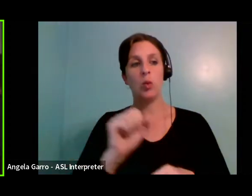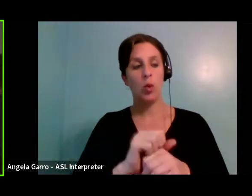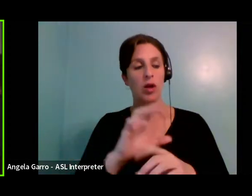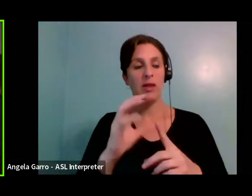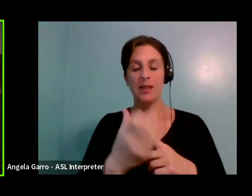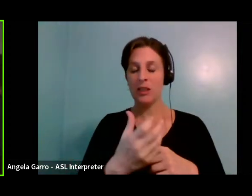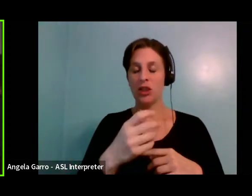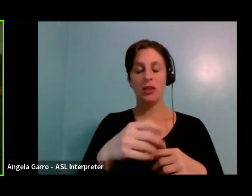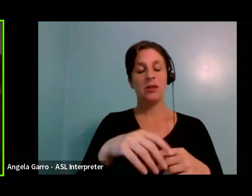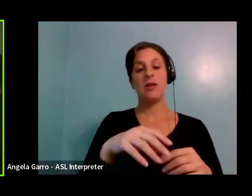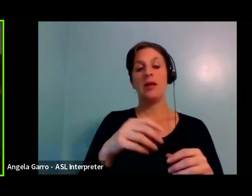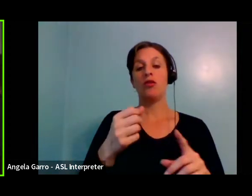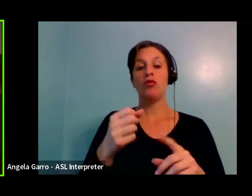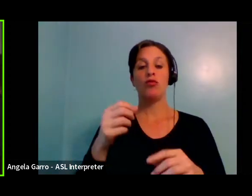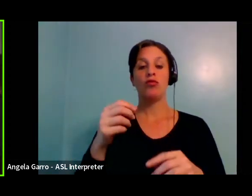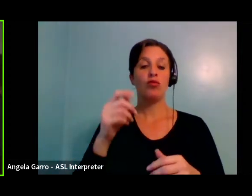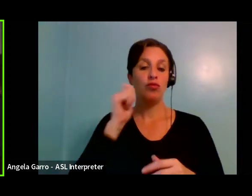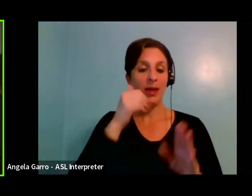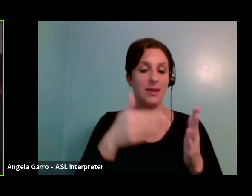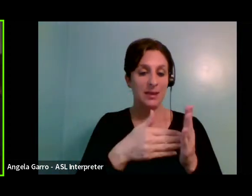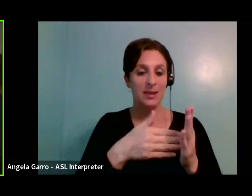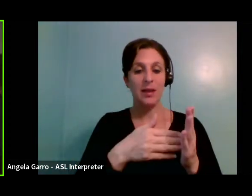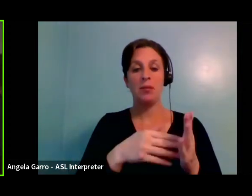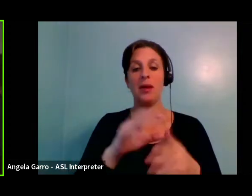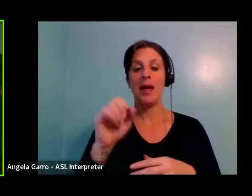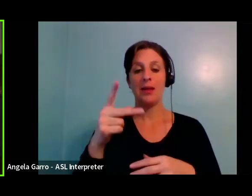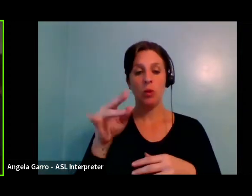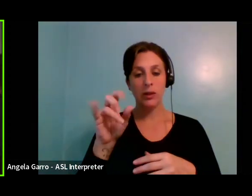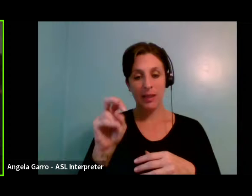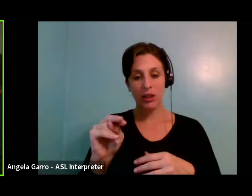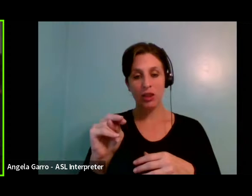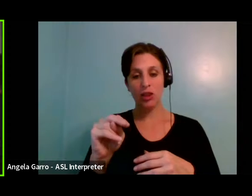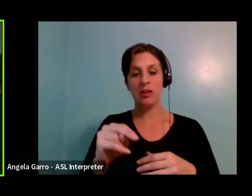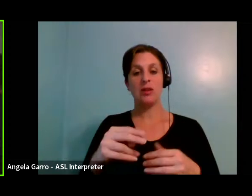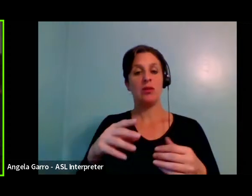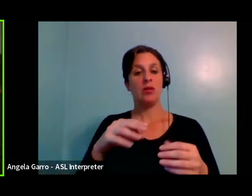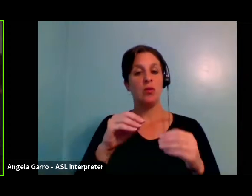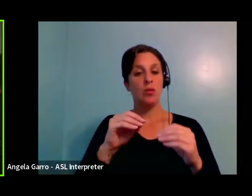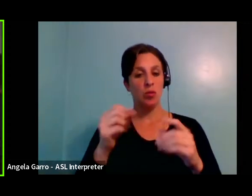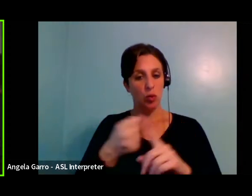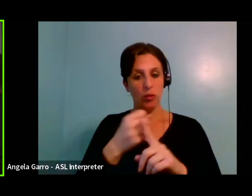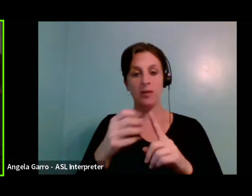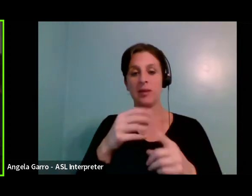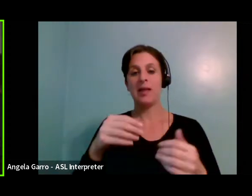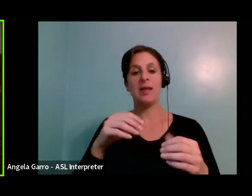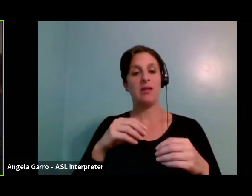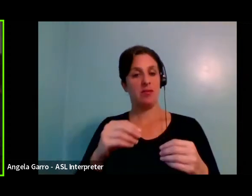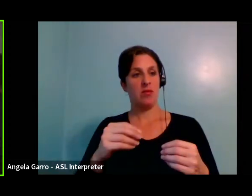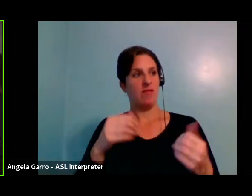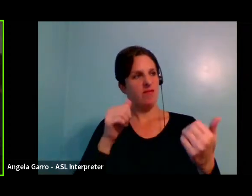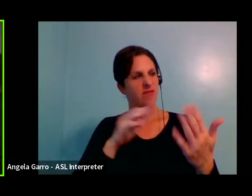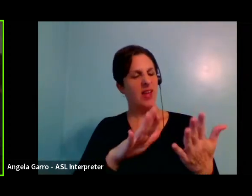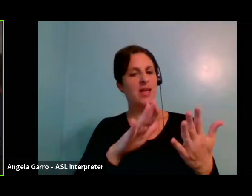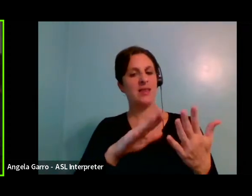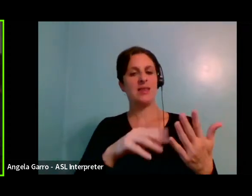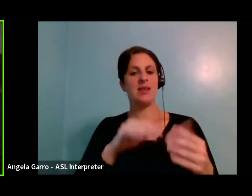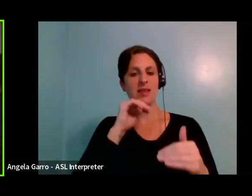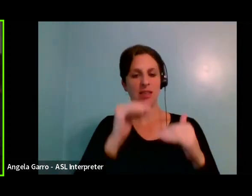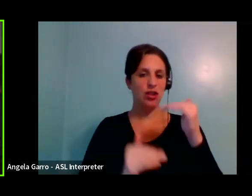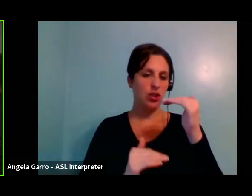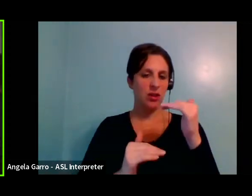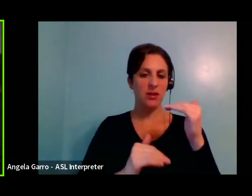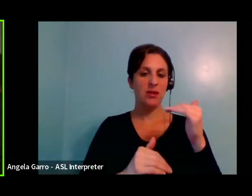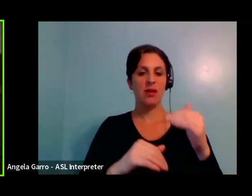and exploitation. Moved to confront these injustices, he began working as an organizer in the farm working